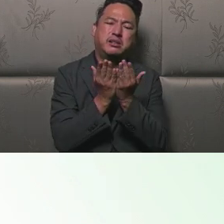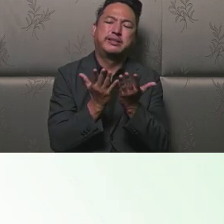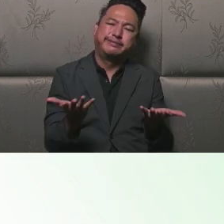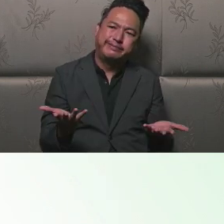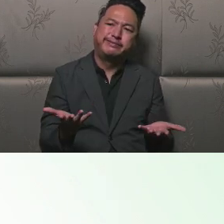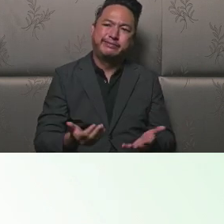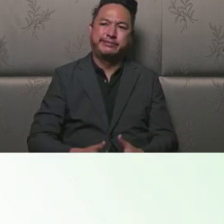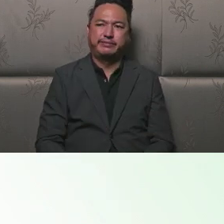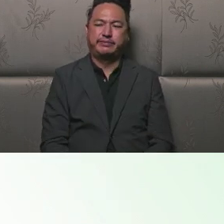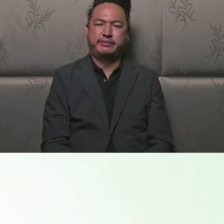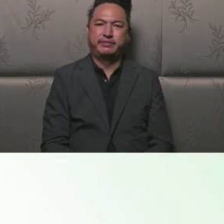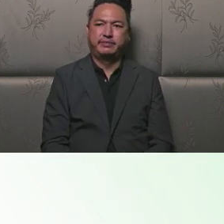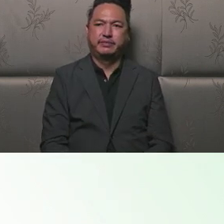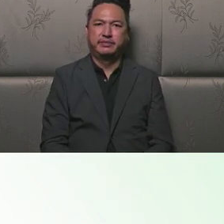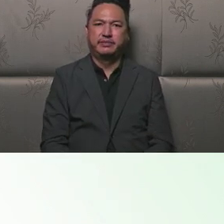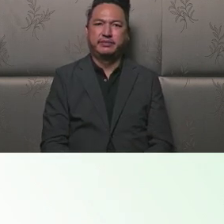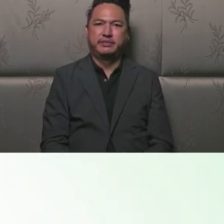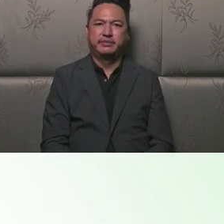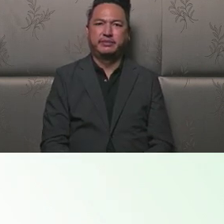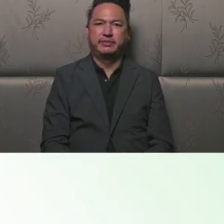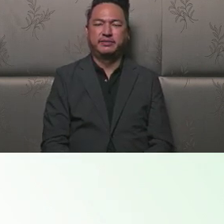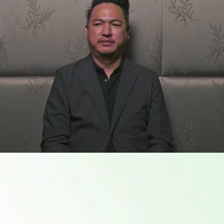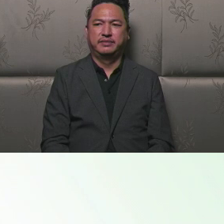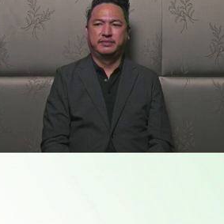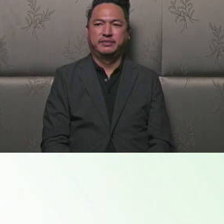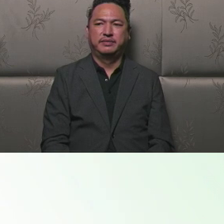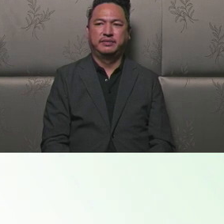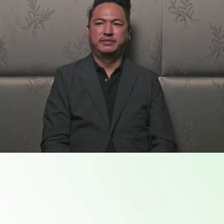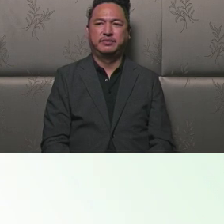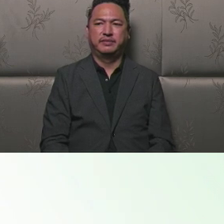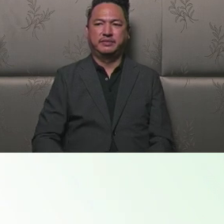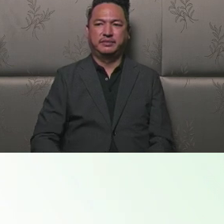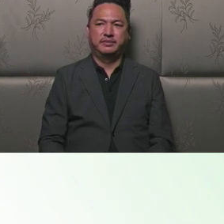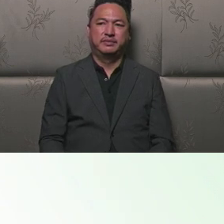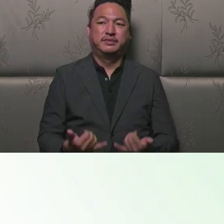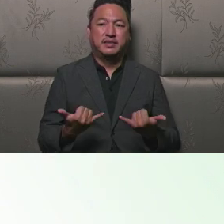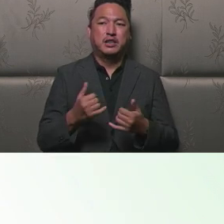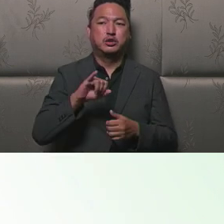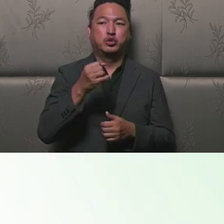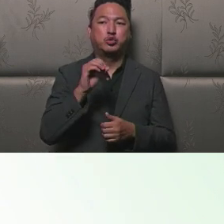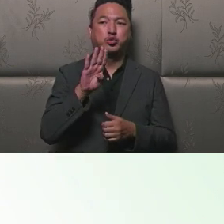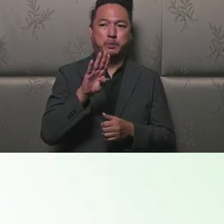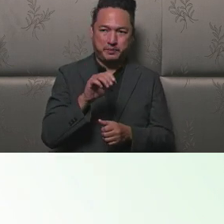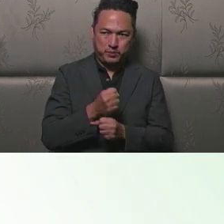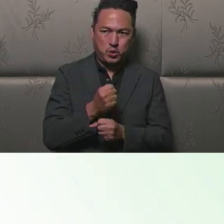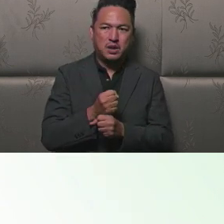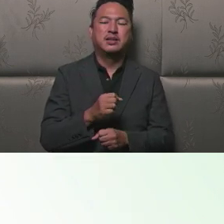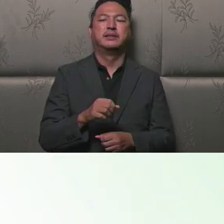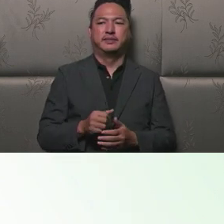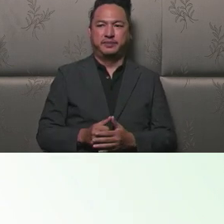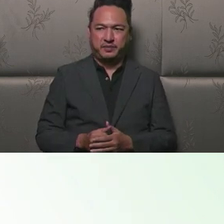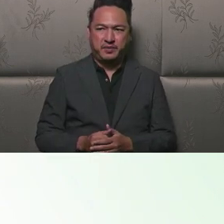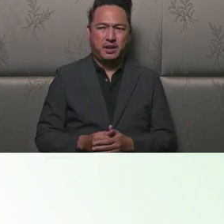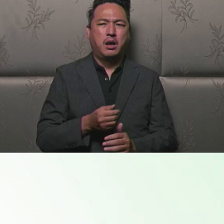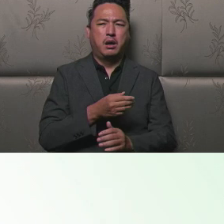We've been growing, I think, a lot. I've been with UNHCR now for more than 25 years, and I've seen an evolution take place